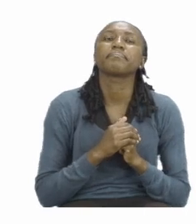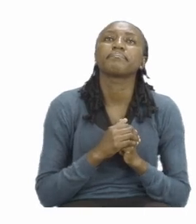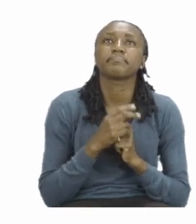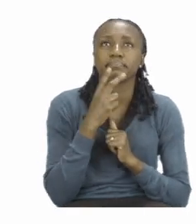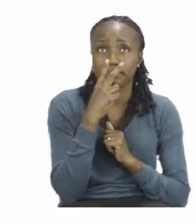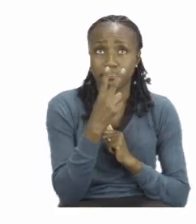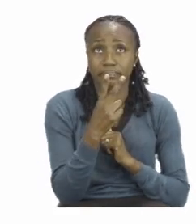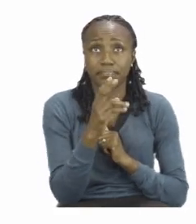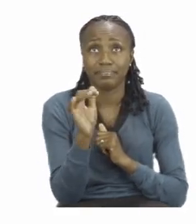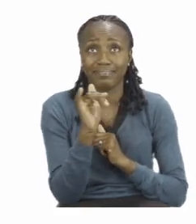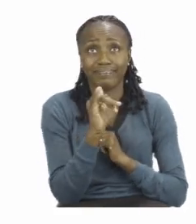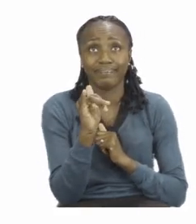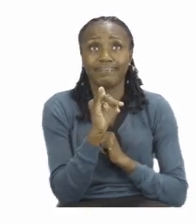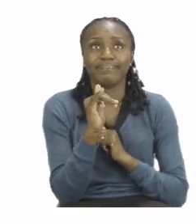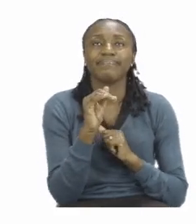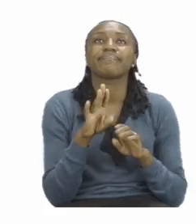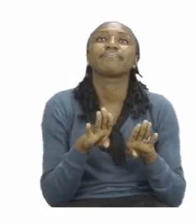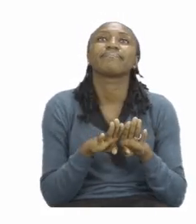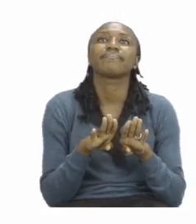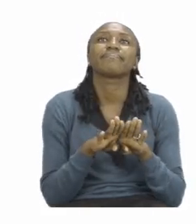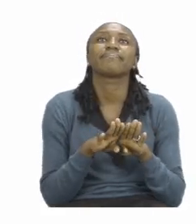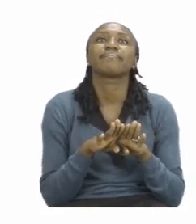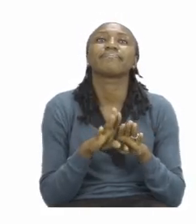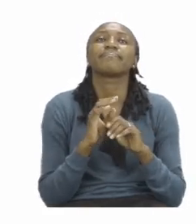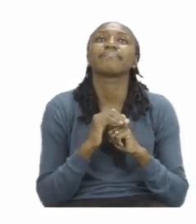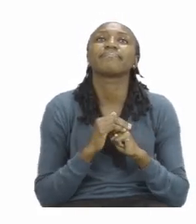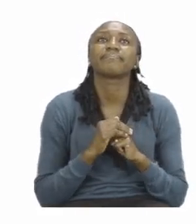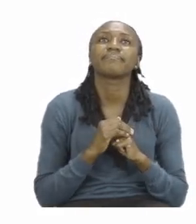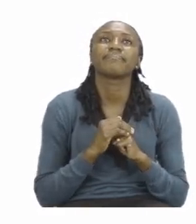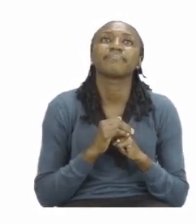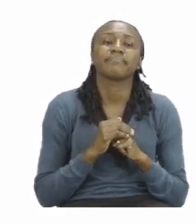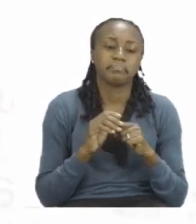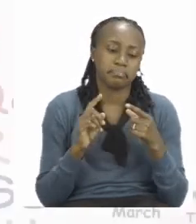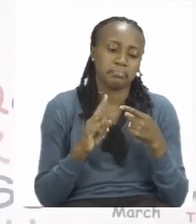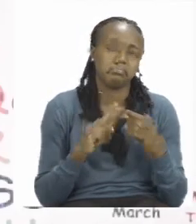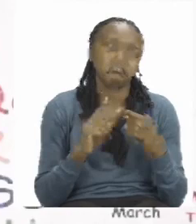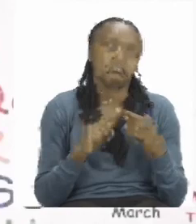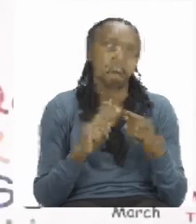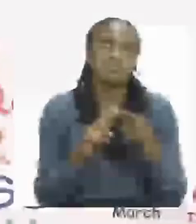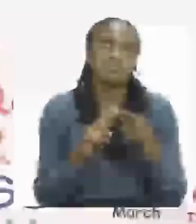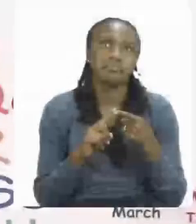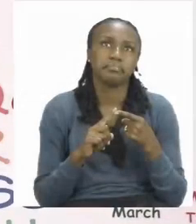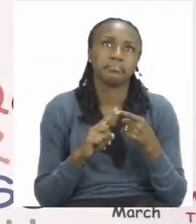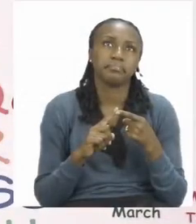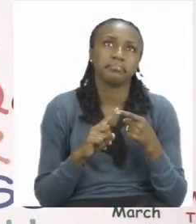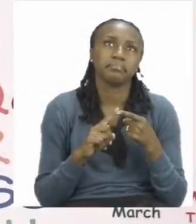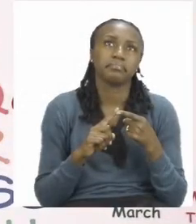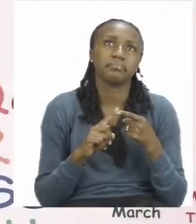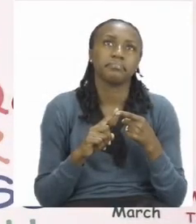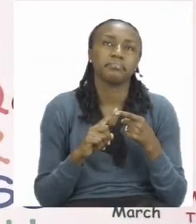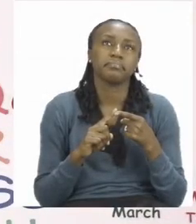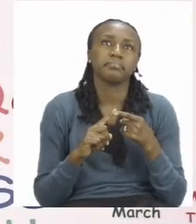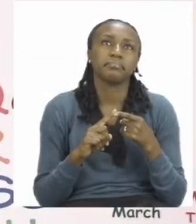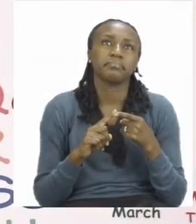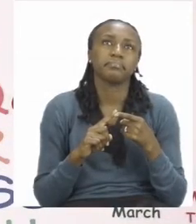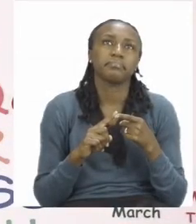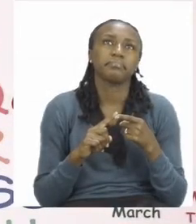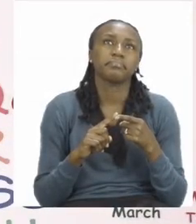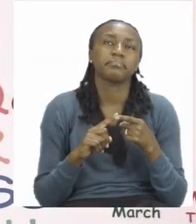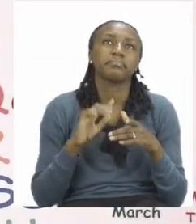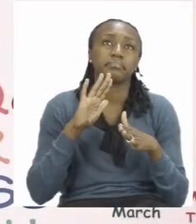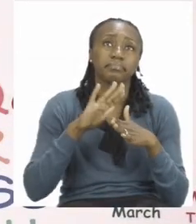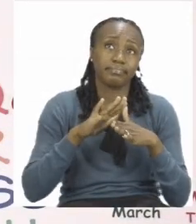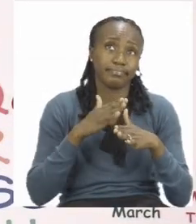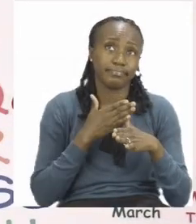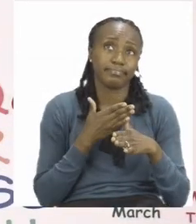see which conjunctions we're going to use today. The first conjunction we're going to use is the word because.